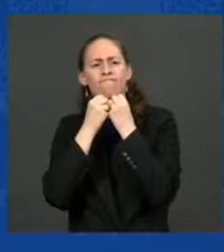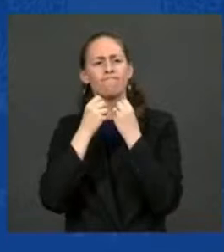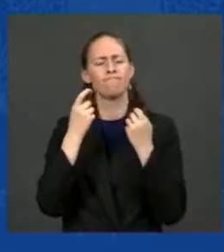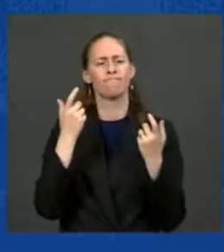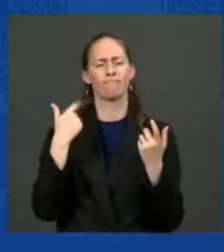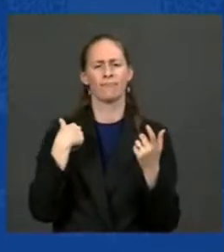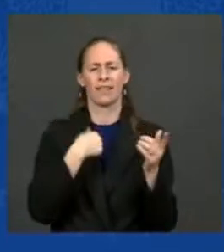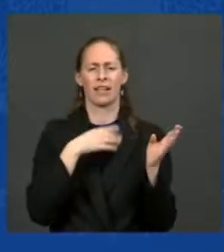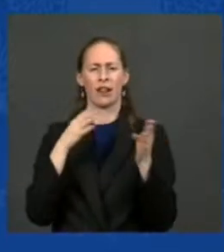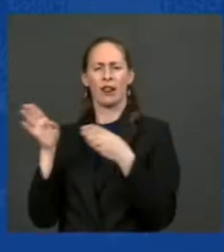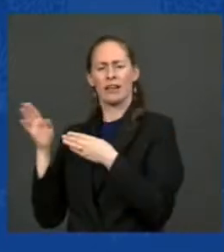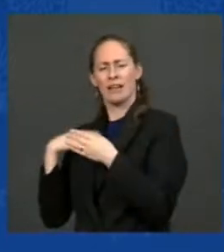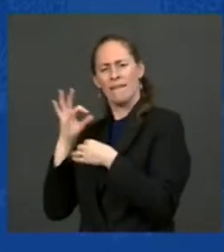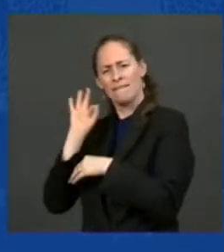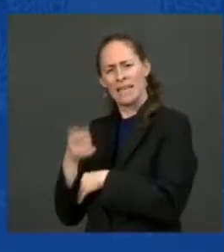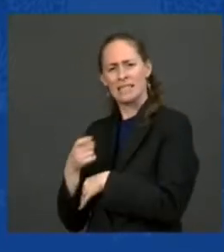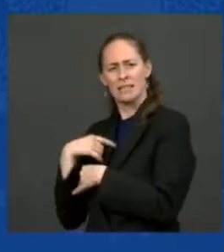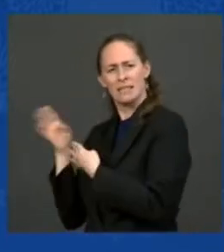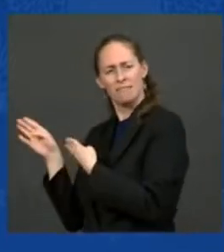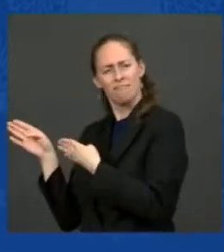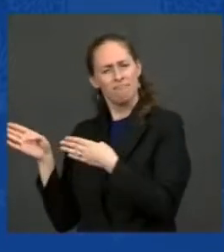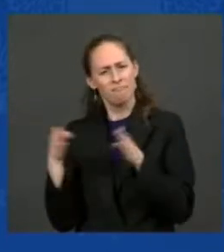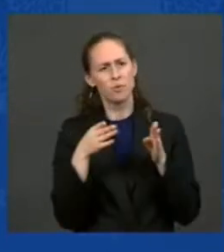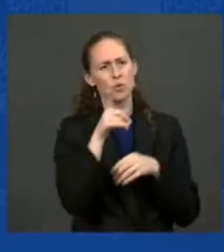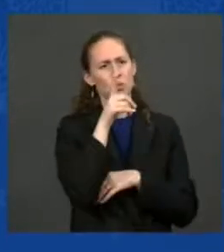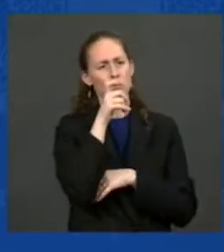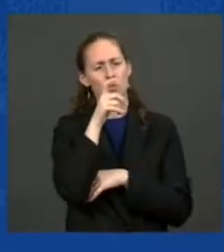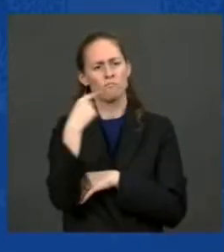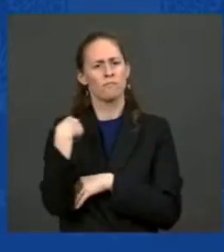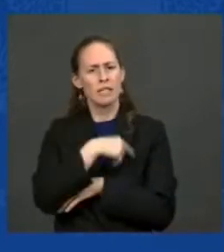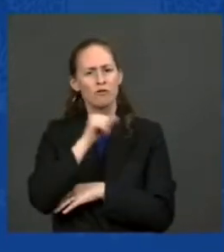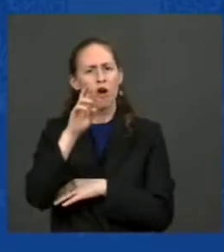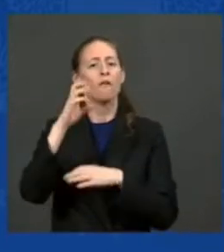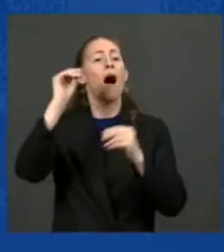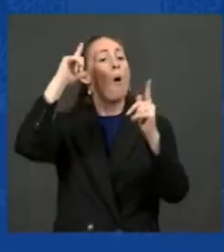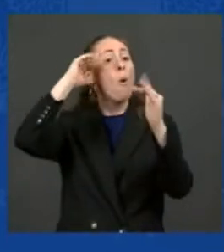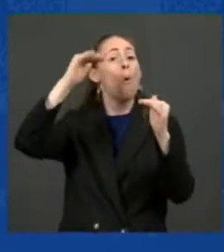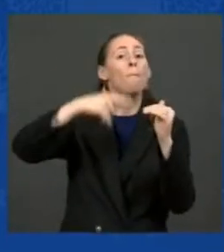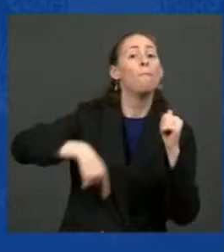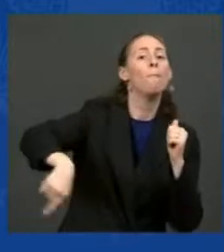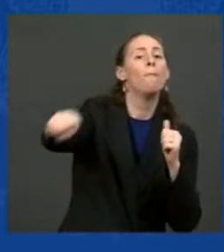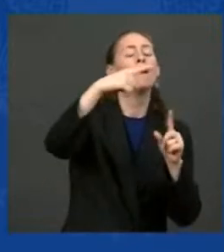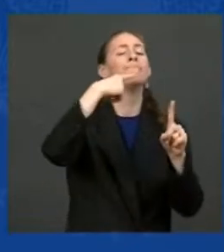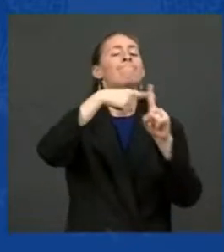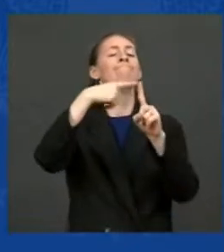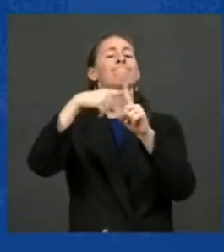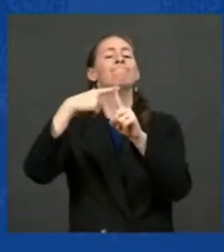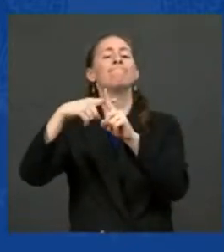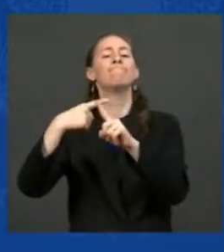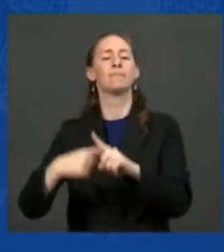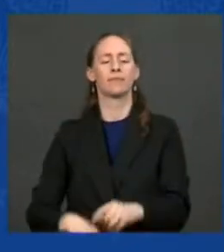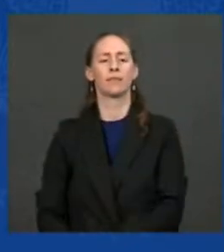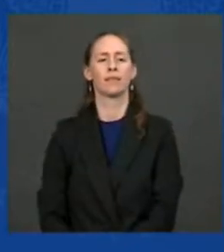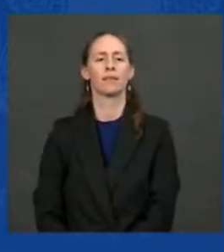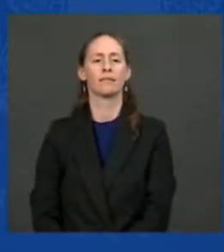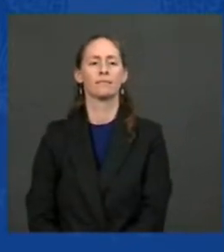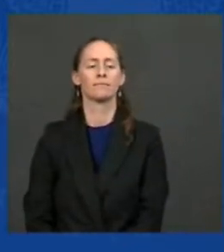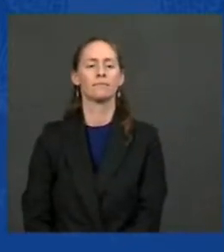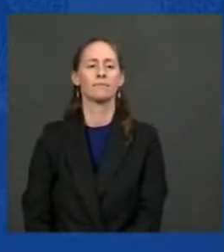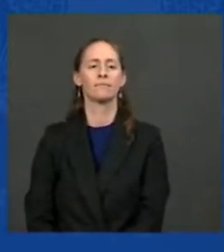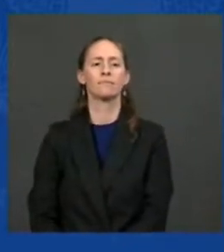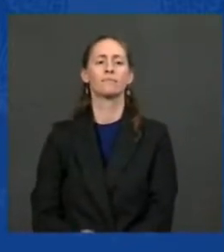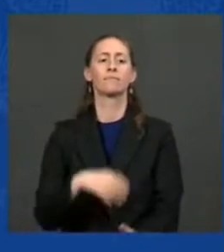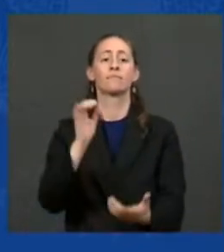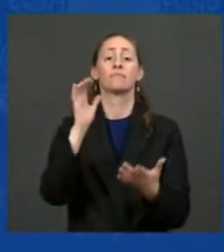us a beacon of hope for the rest of the world. It's also made us strong,